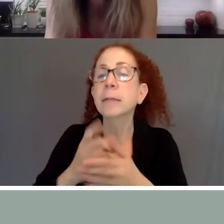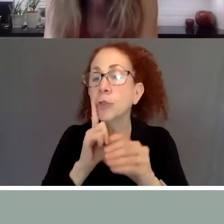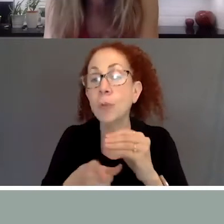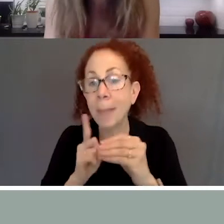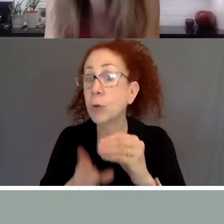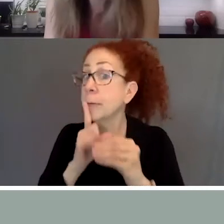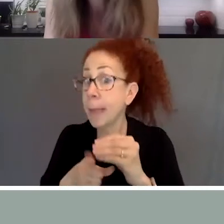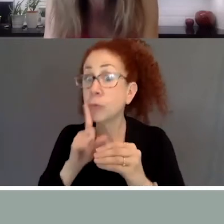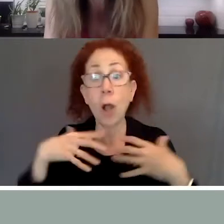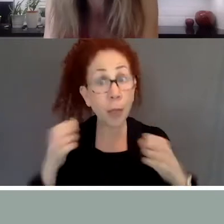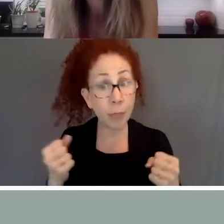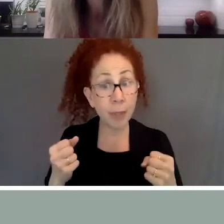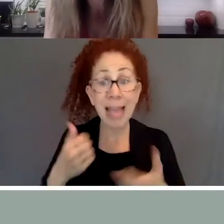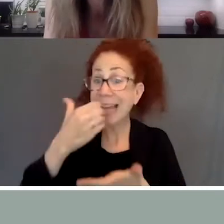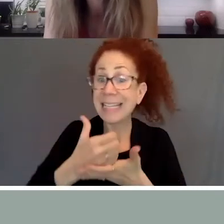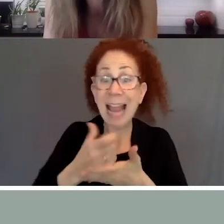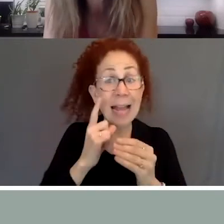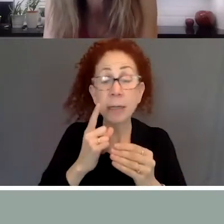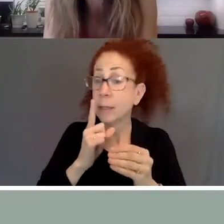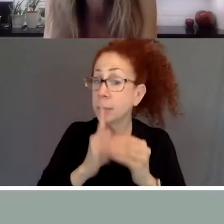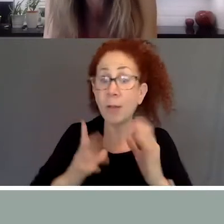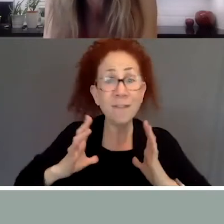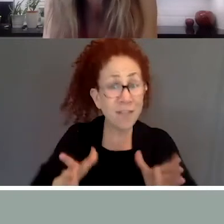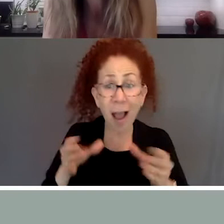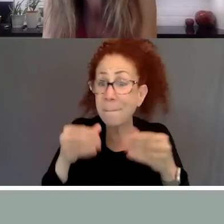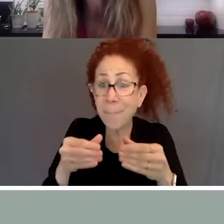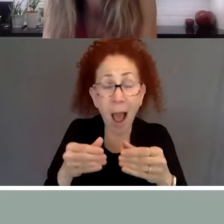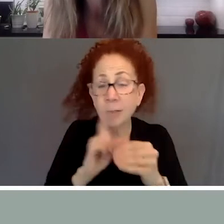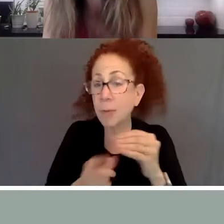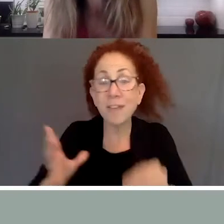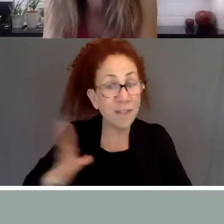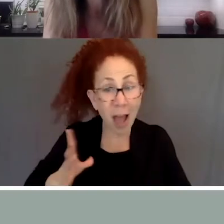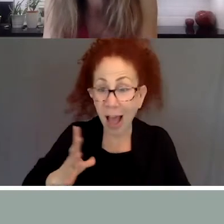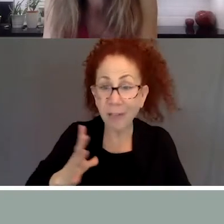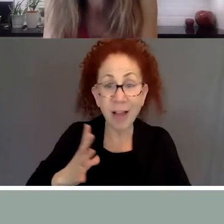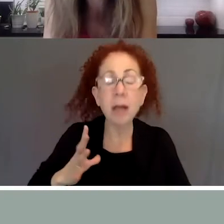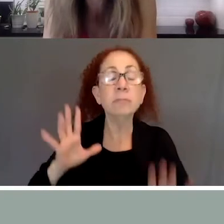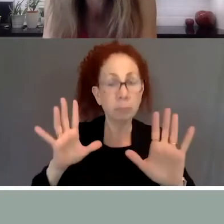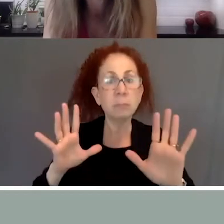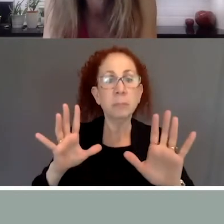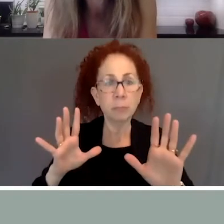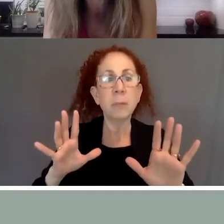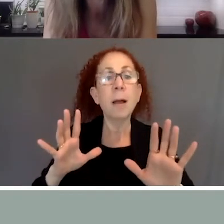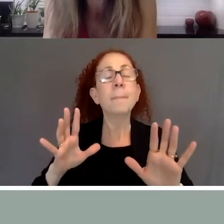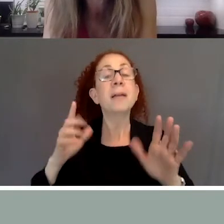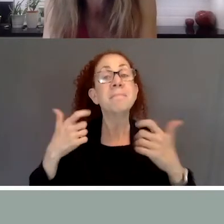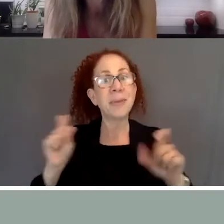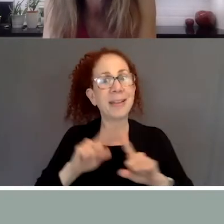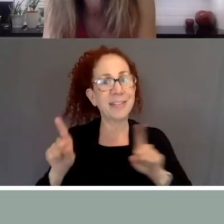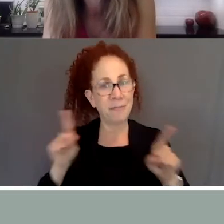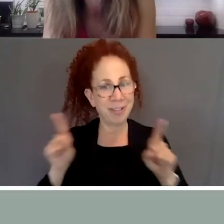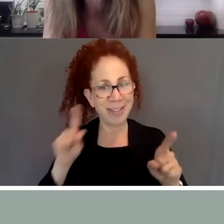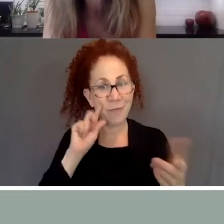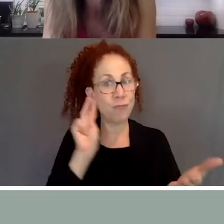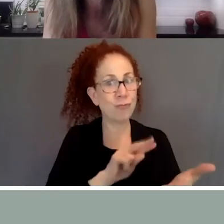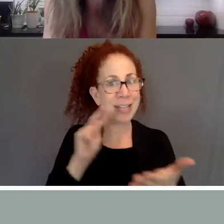healthy. Canned tomatoes are fine. Boxed tomatoes are fine. There is an overwhelming amount of difference in the salt if we just